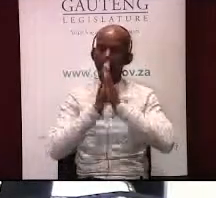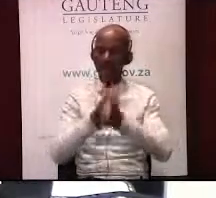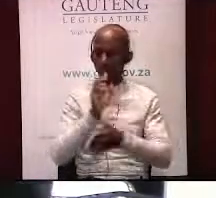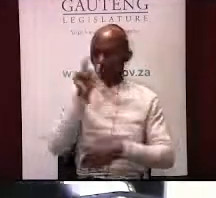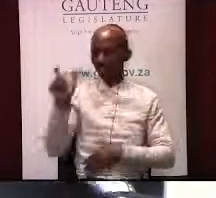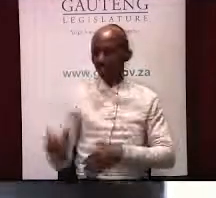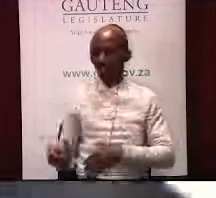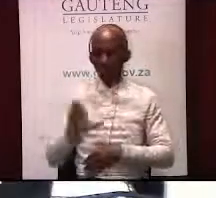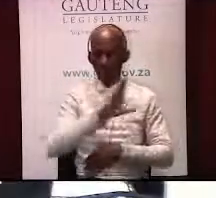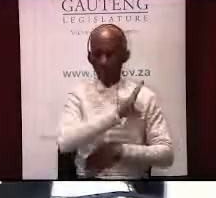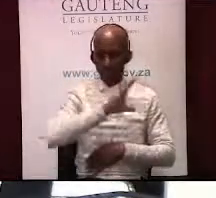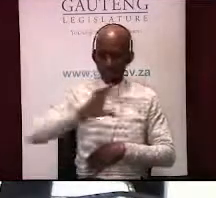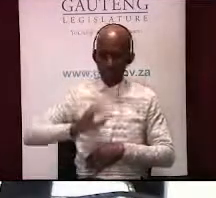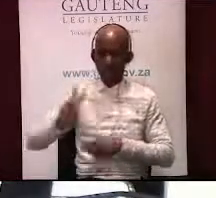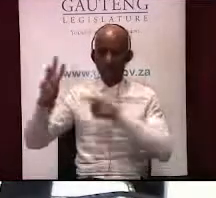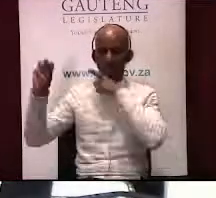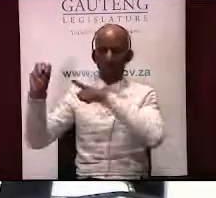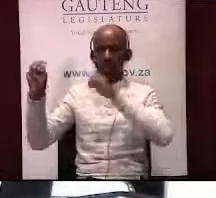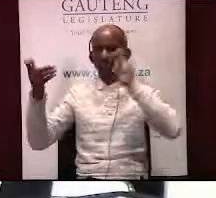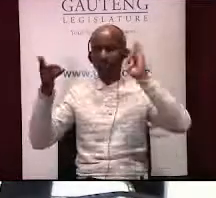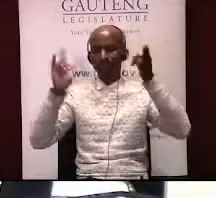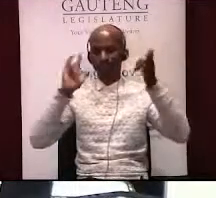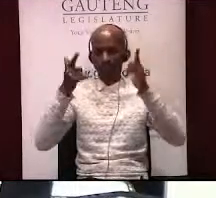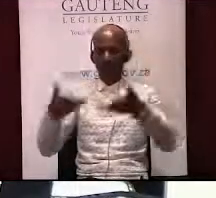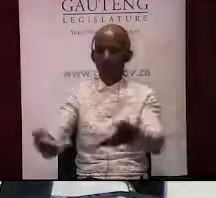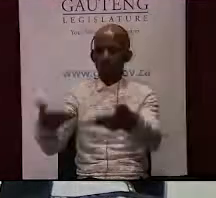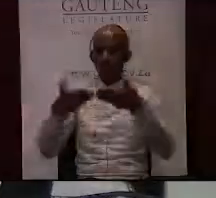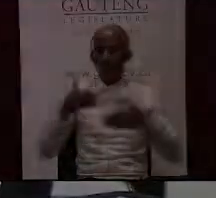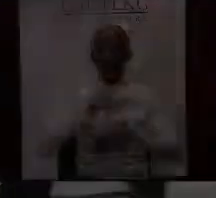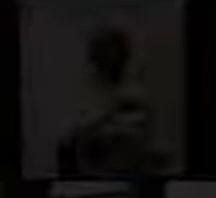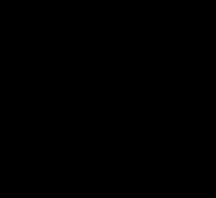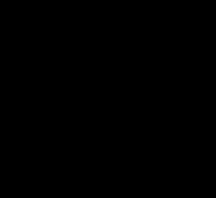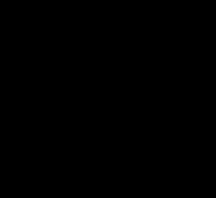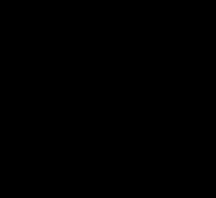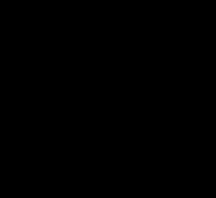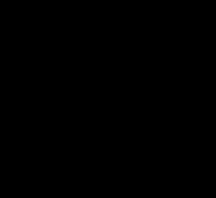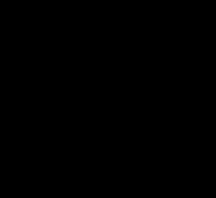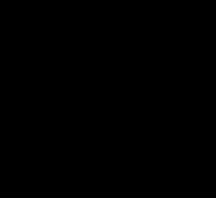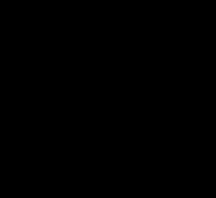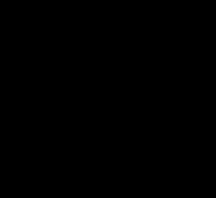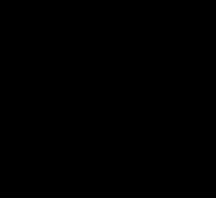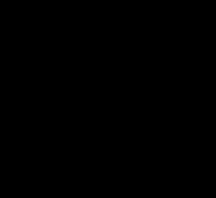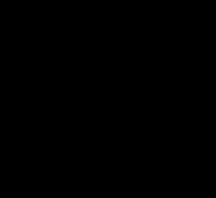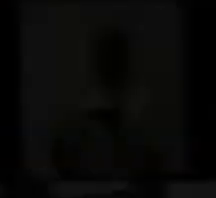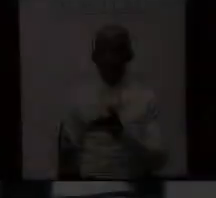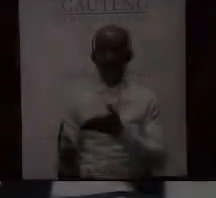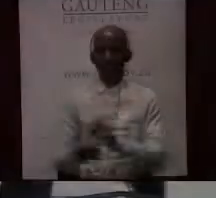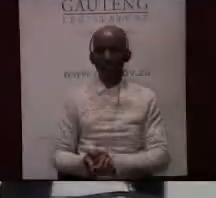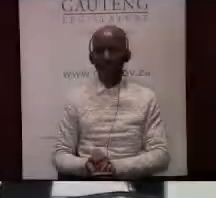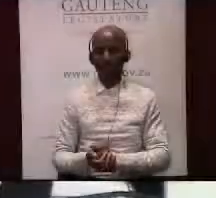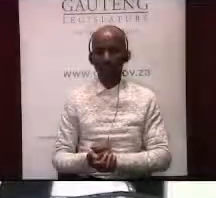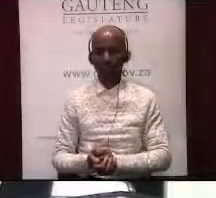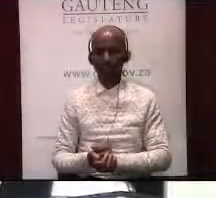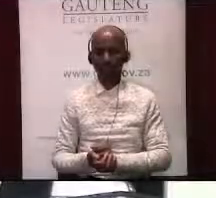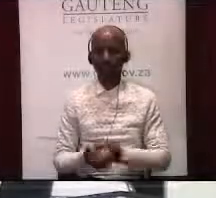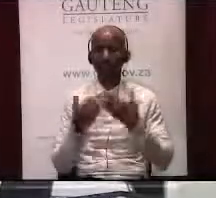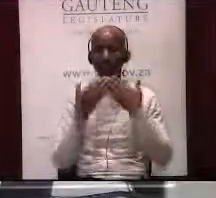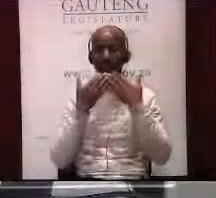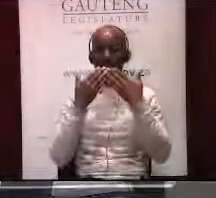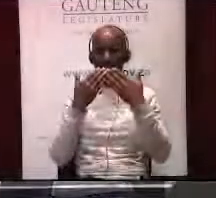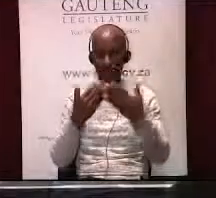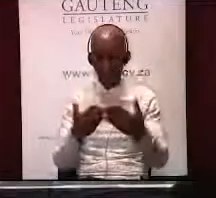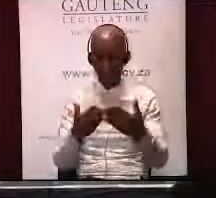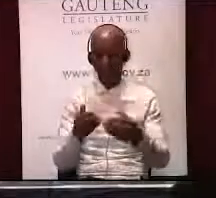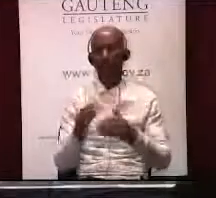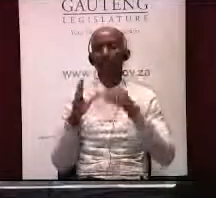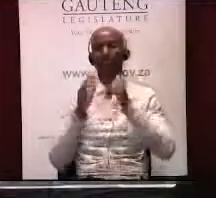Speaker of the Council of Mohale City to welcome all of us. Over to you, Madam Speaker. Thank you very much,